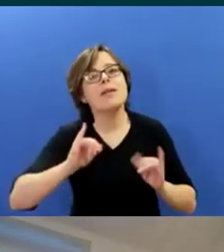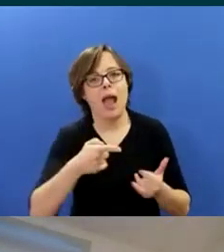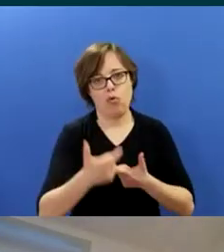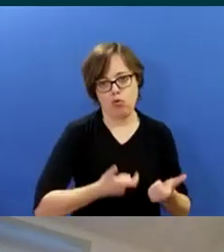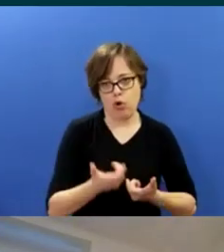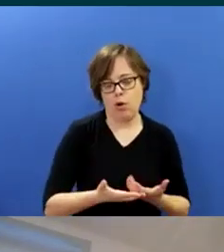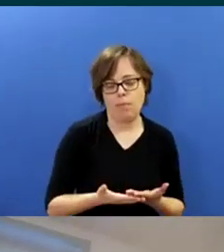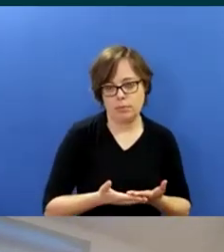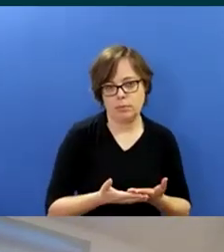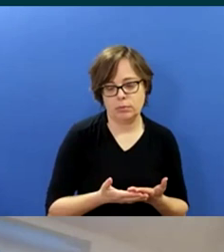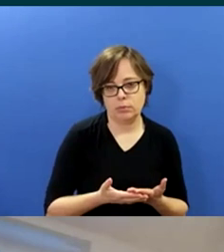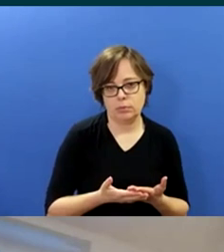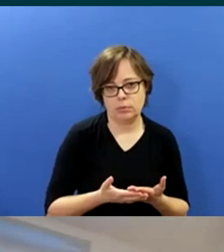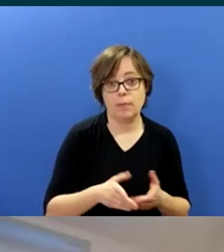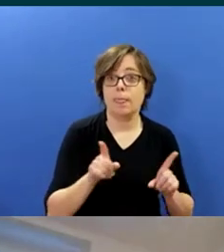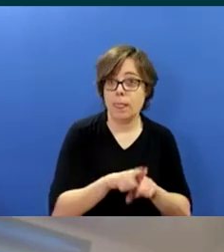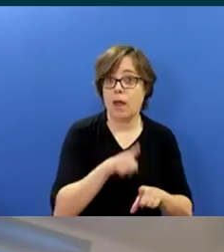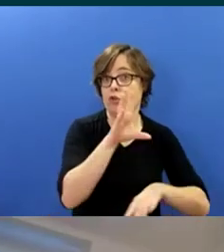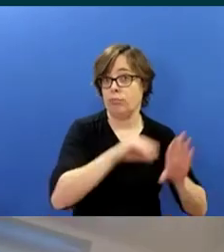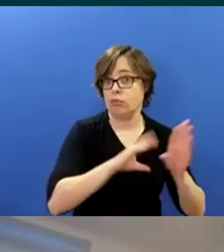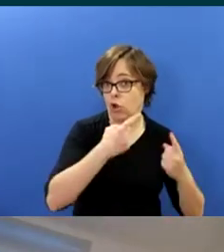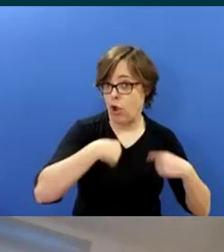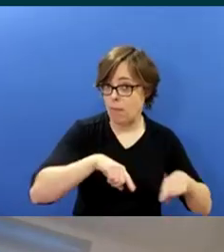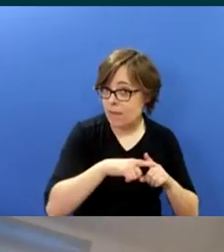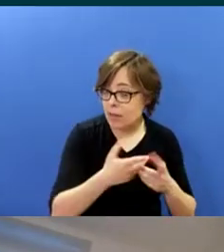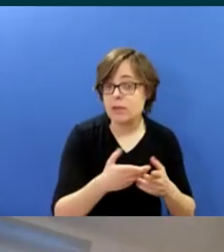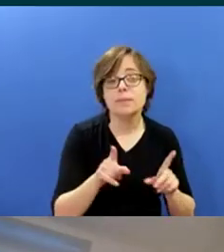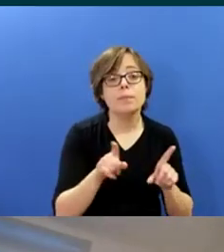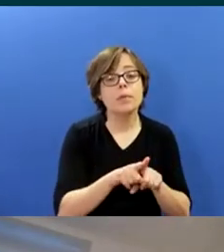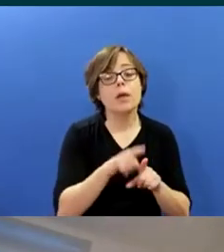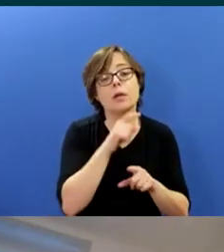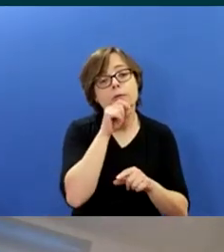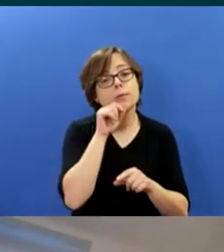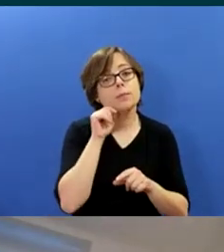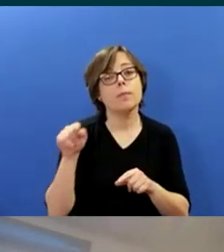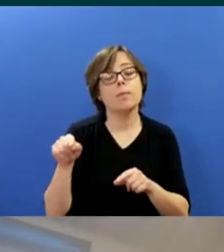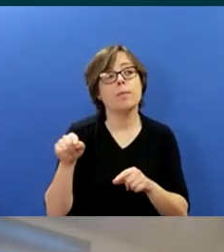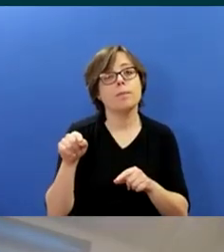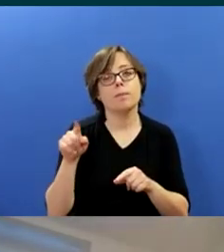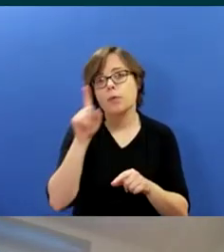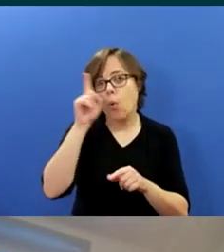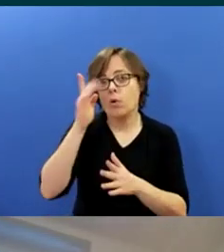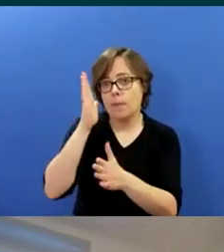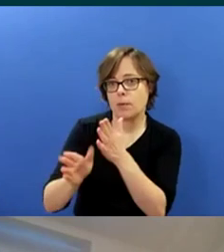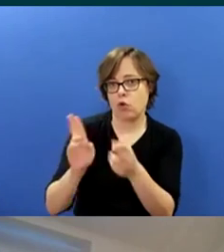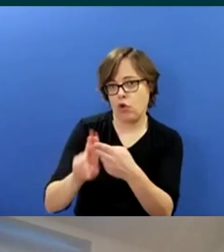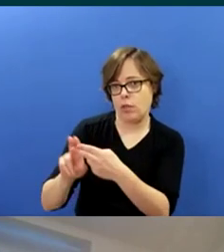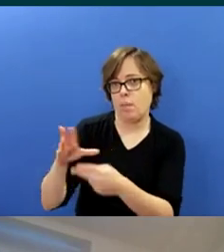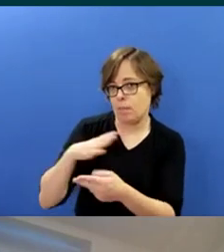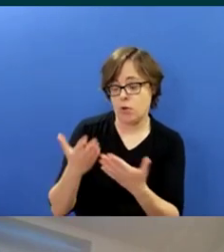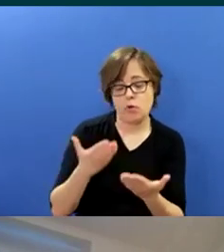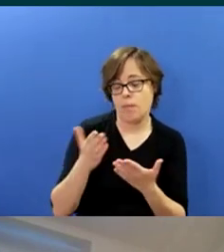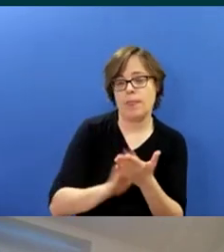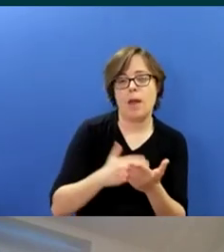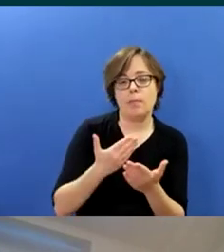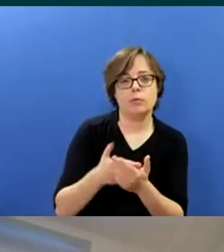budgets, and but also they communicated directly with the people. They went into the neighborhoods, into the